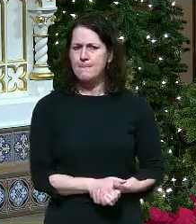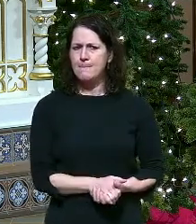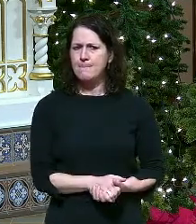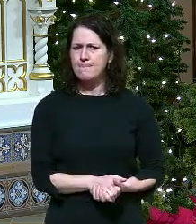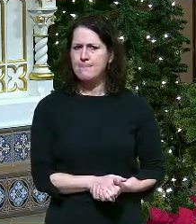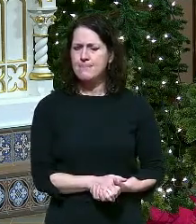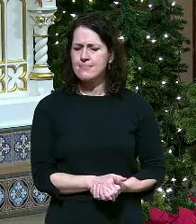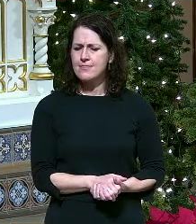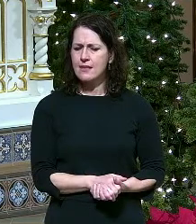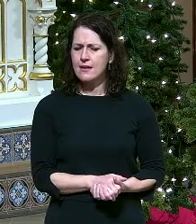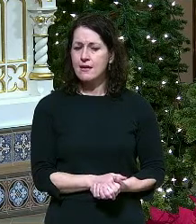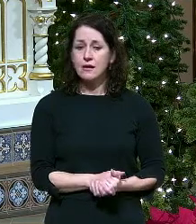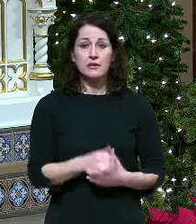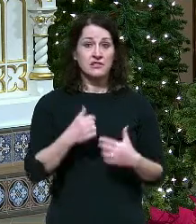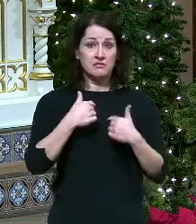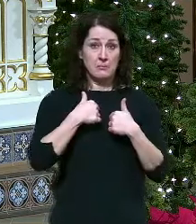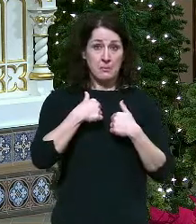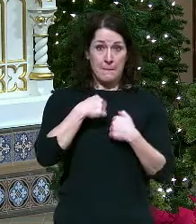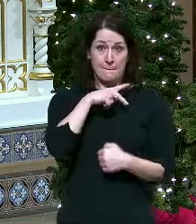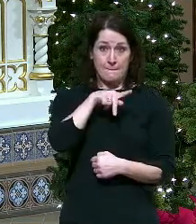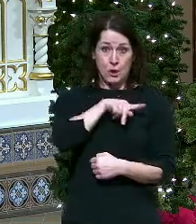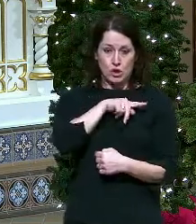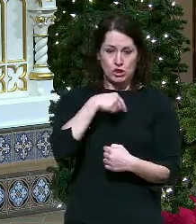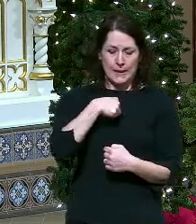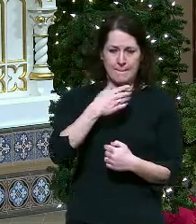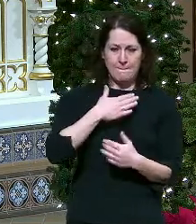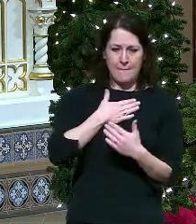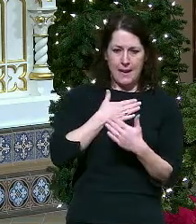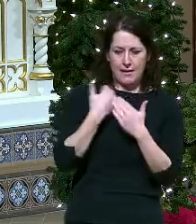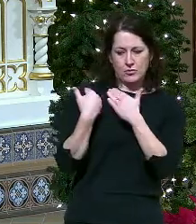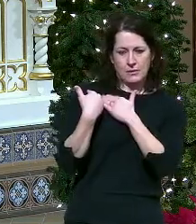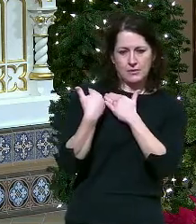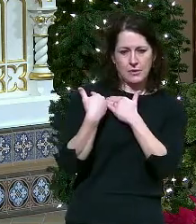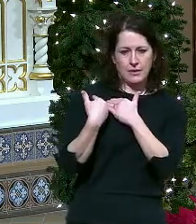Where am I personally responsible?